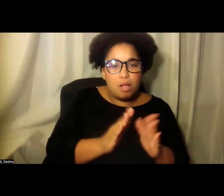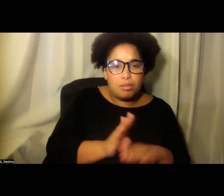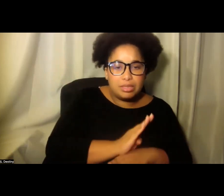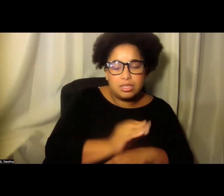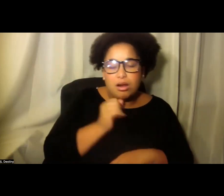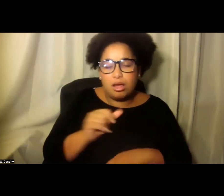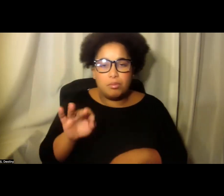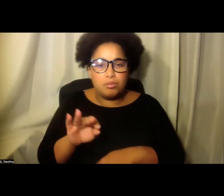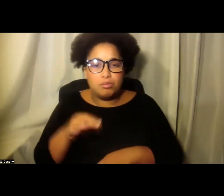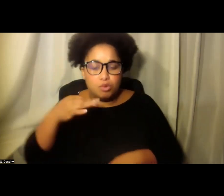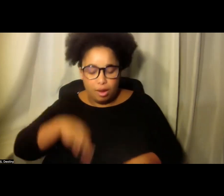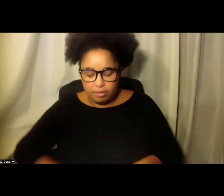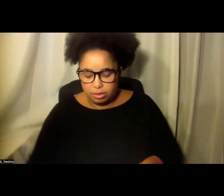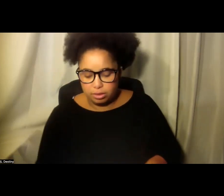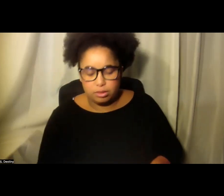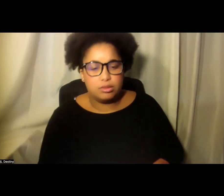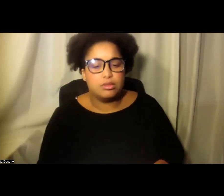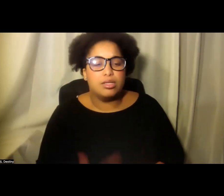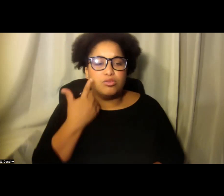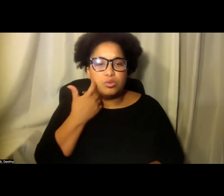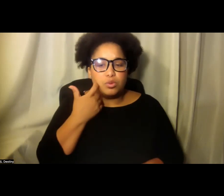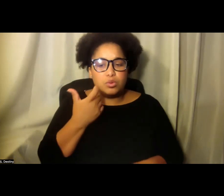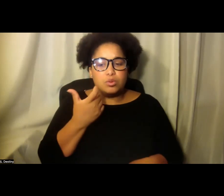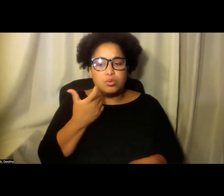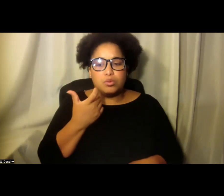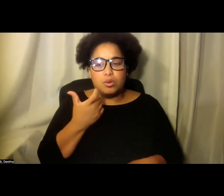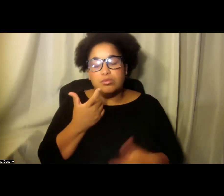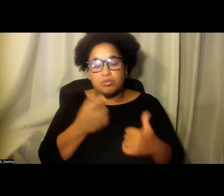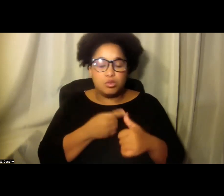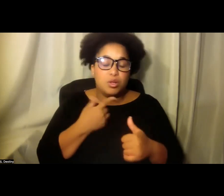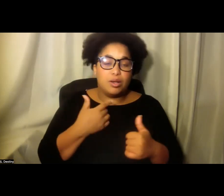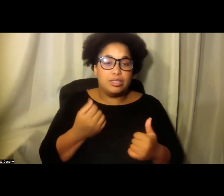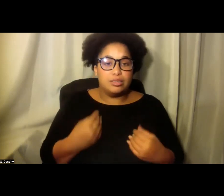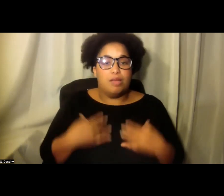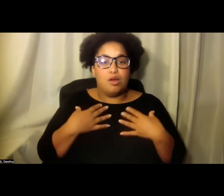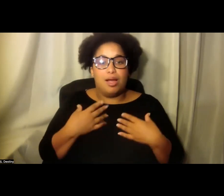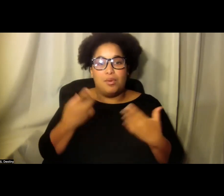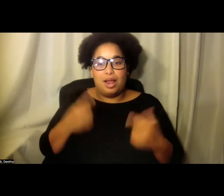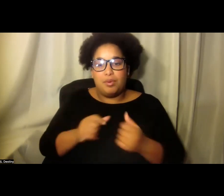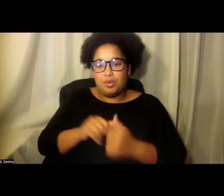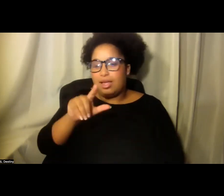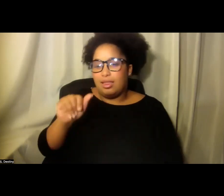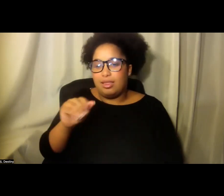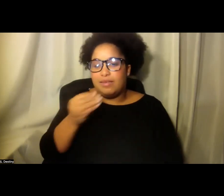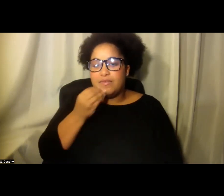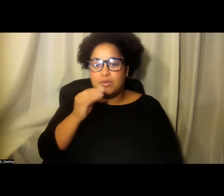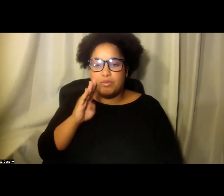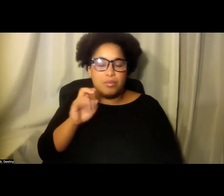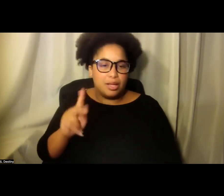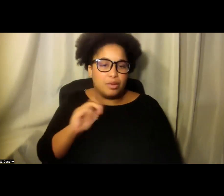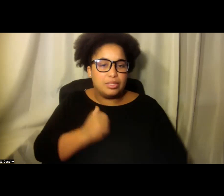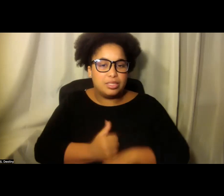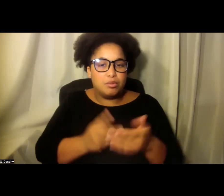as mentioned by Glenn, we were inspired by what the Los Angeles Foodbank did, and we put a project